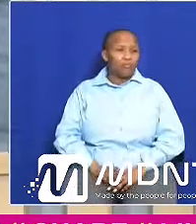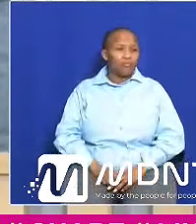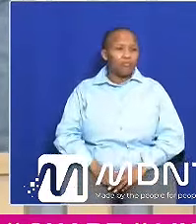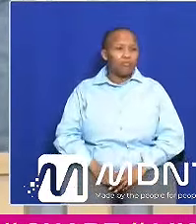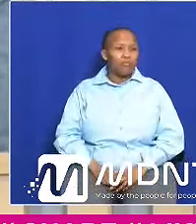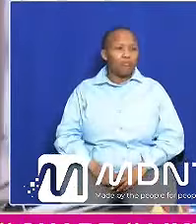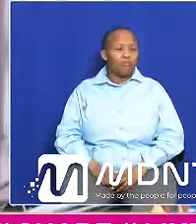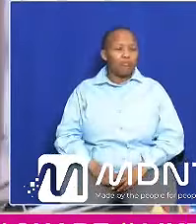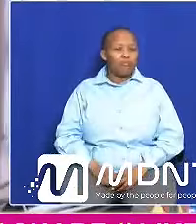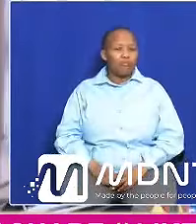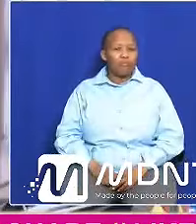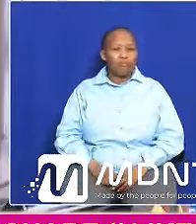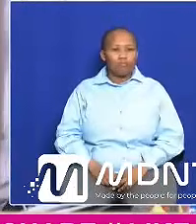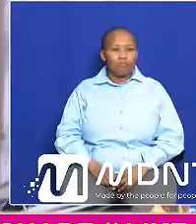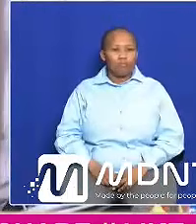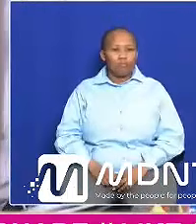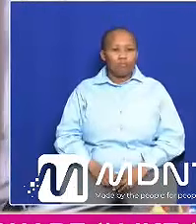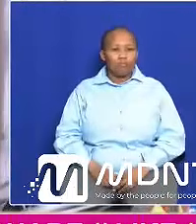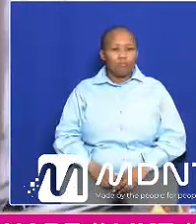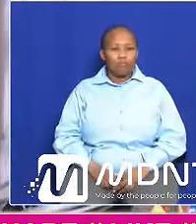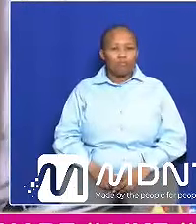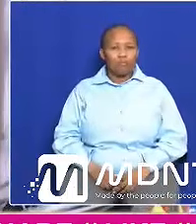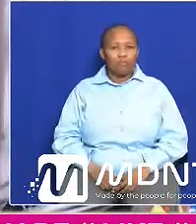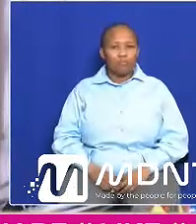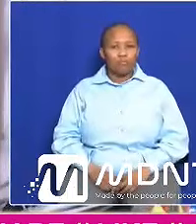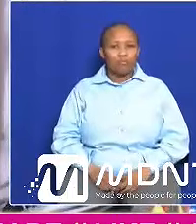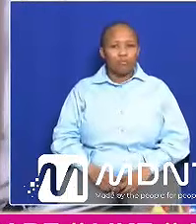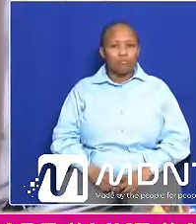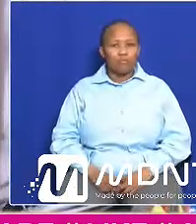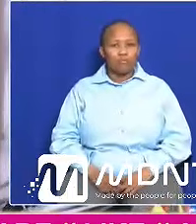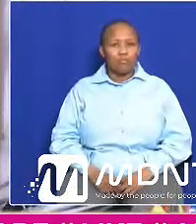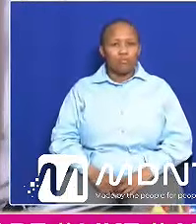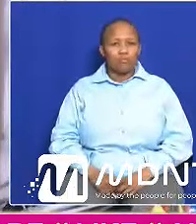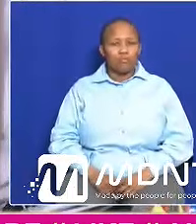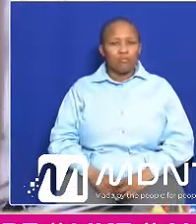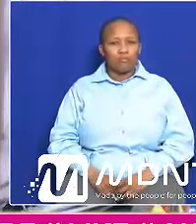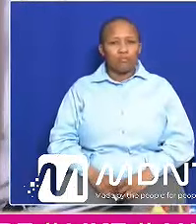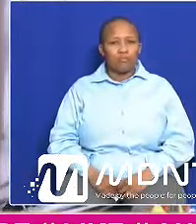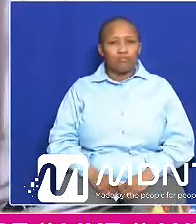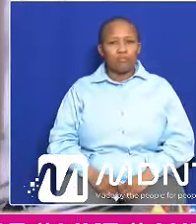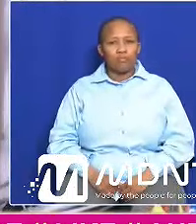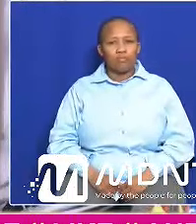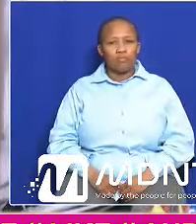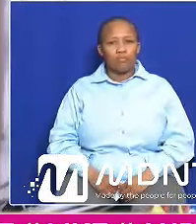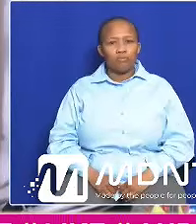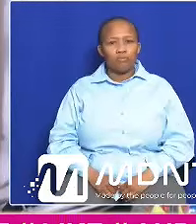And you indicate, so before that, the document then we must